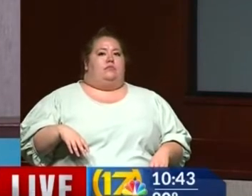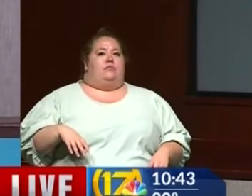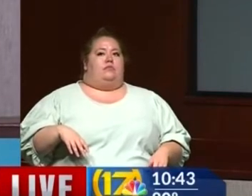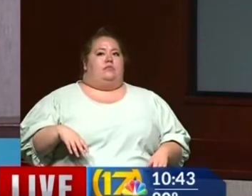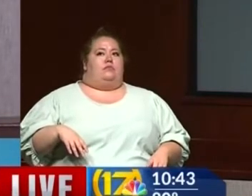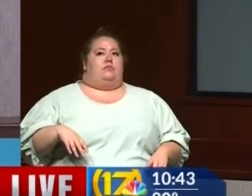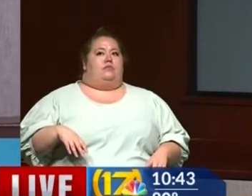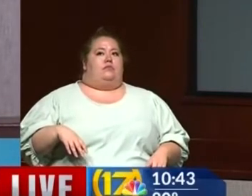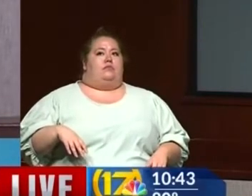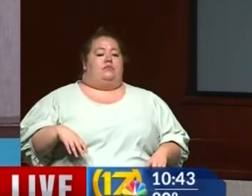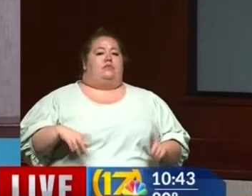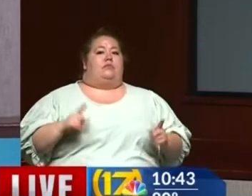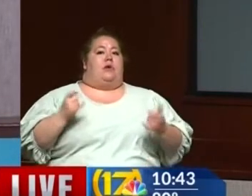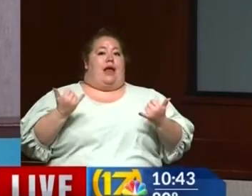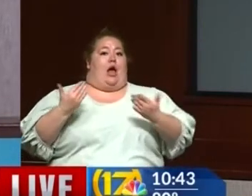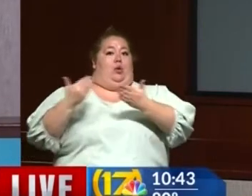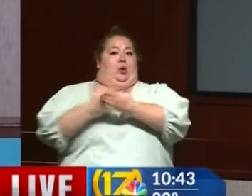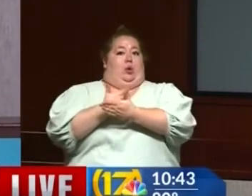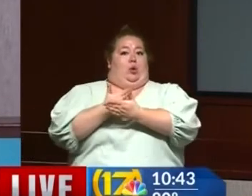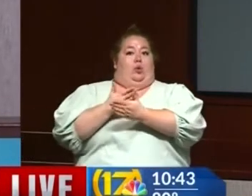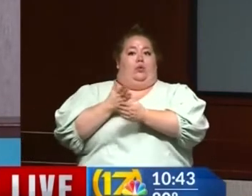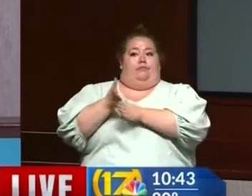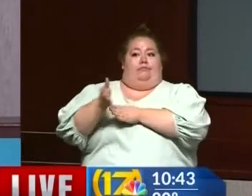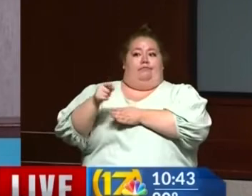potential setback for the county?